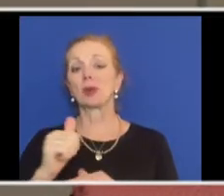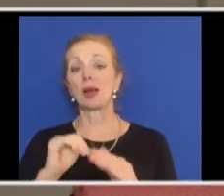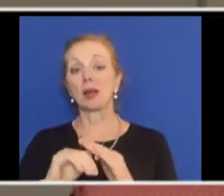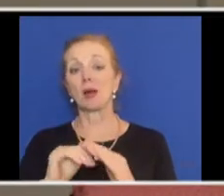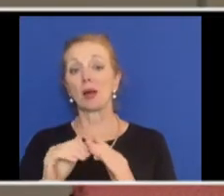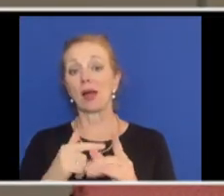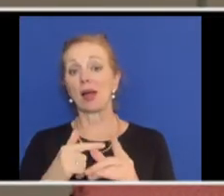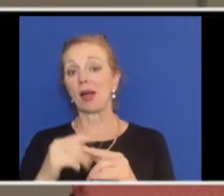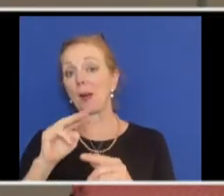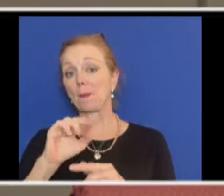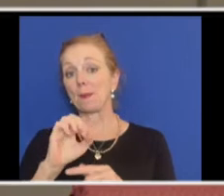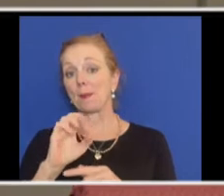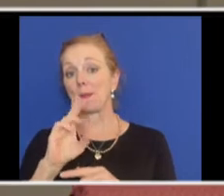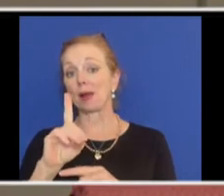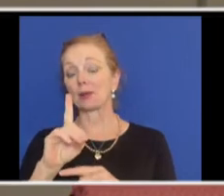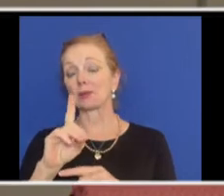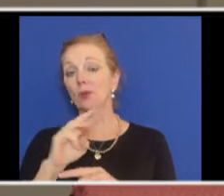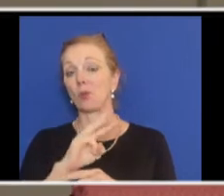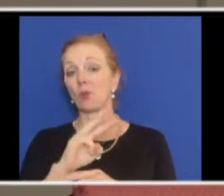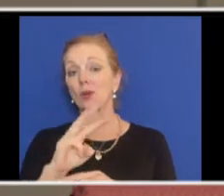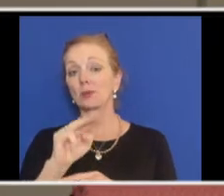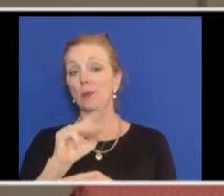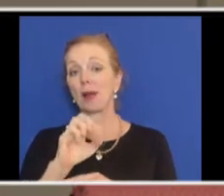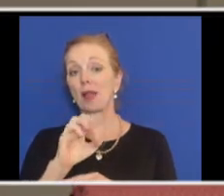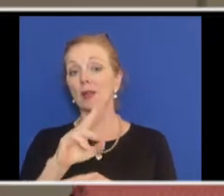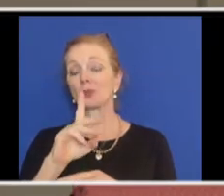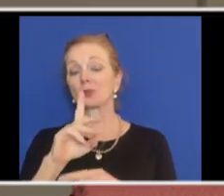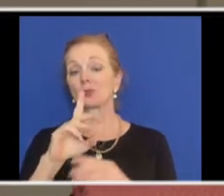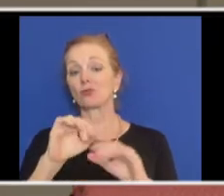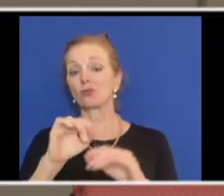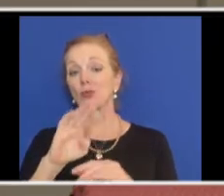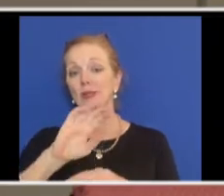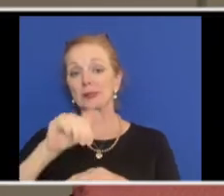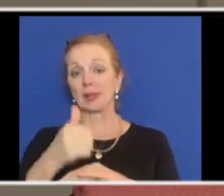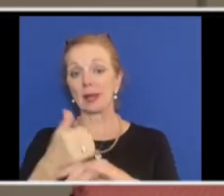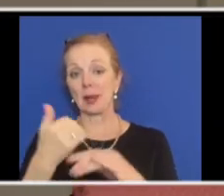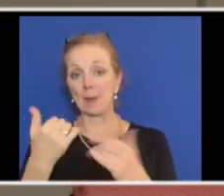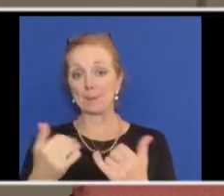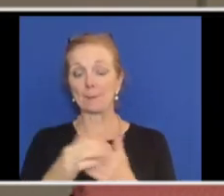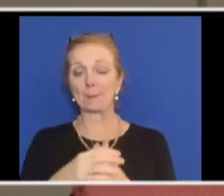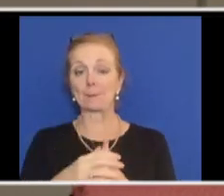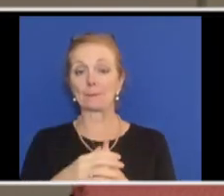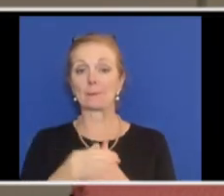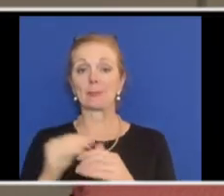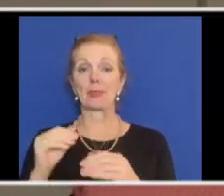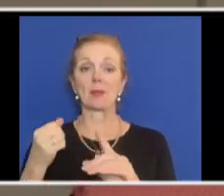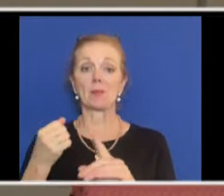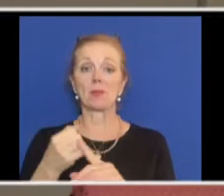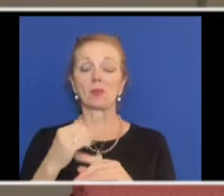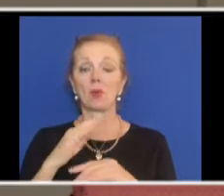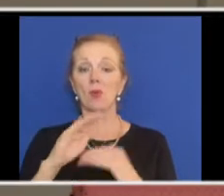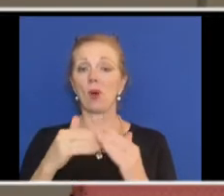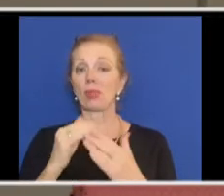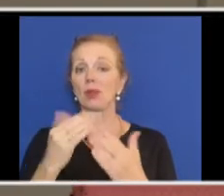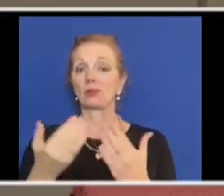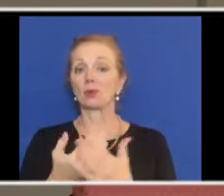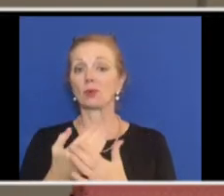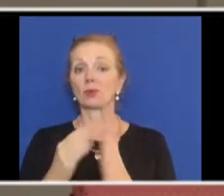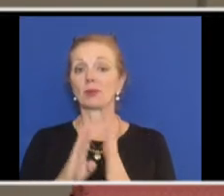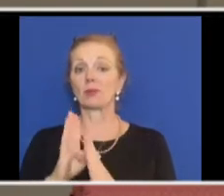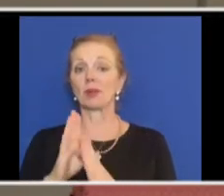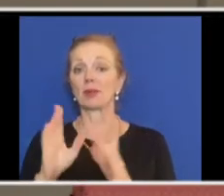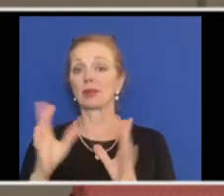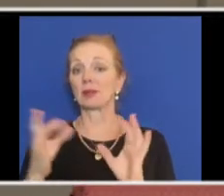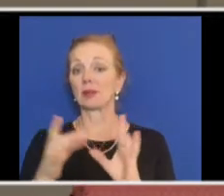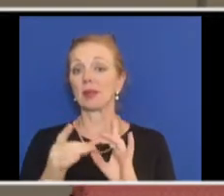the way Mallard crates West Mallard Creek currently is set up the impact of all of this new development including